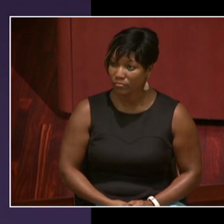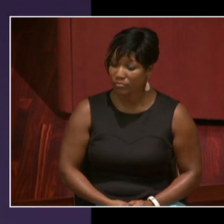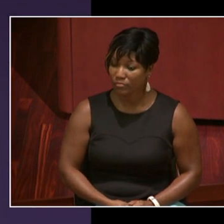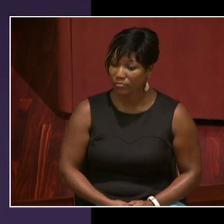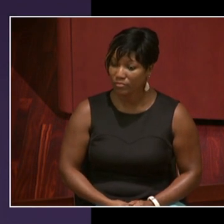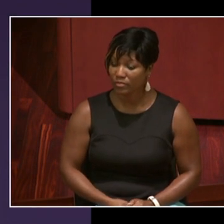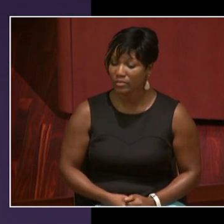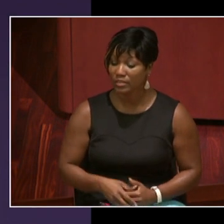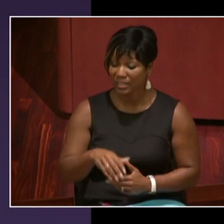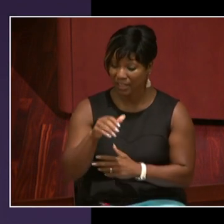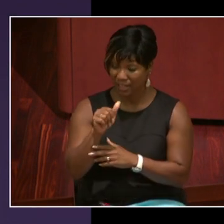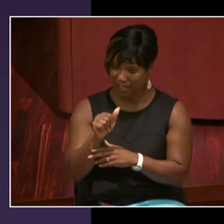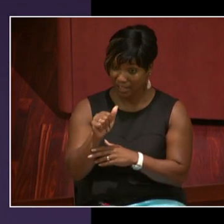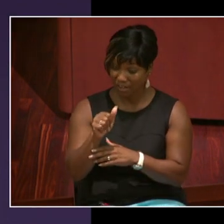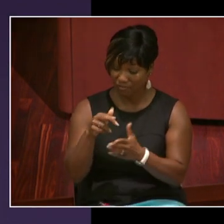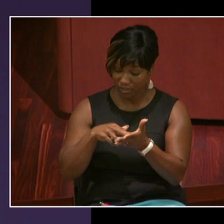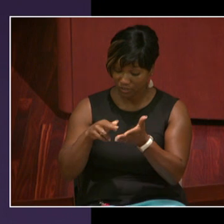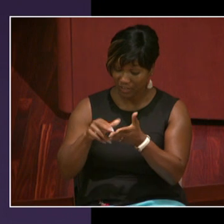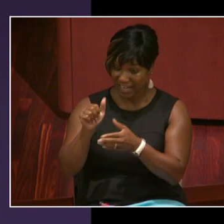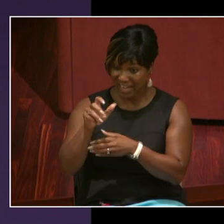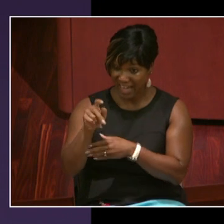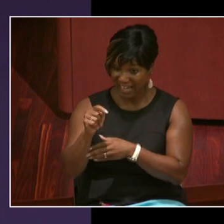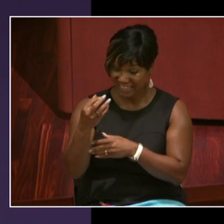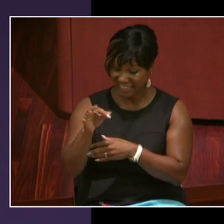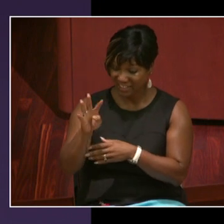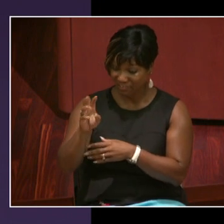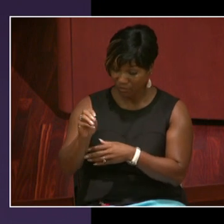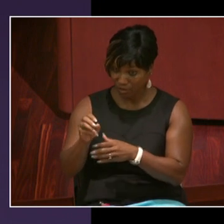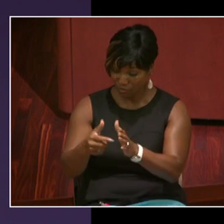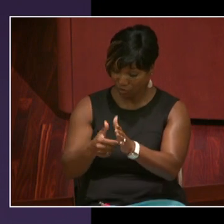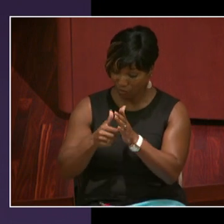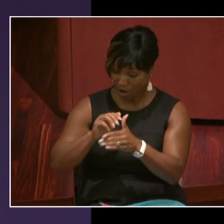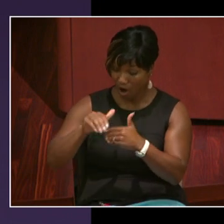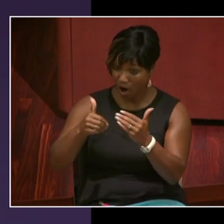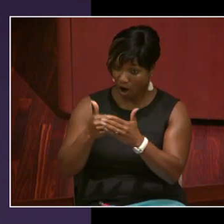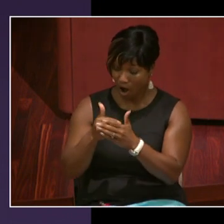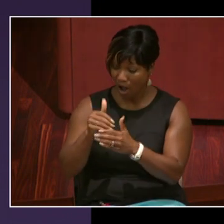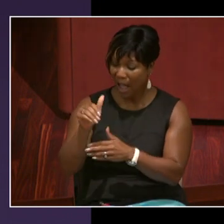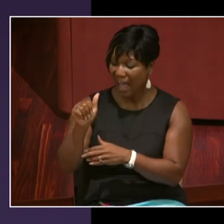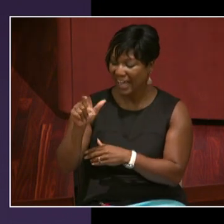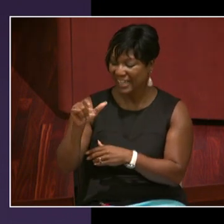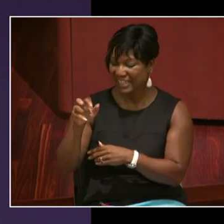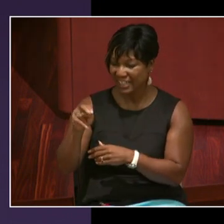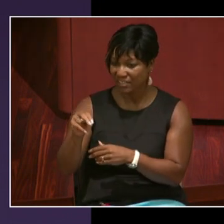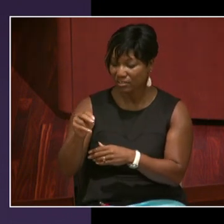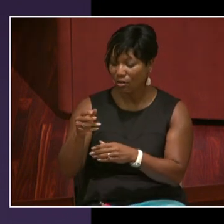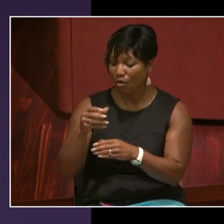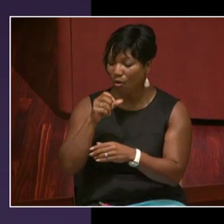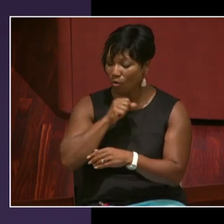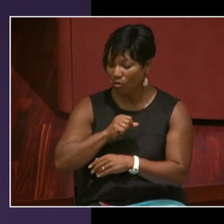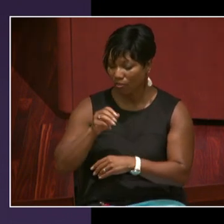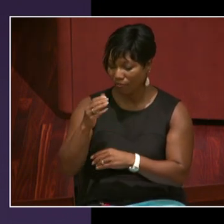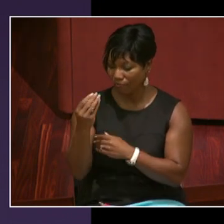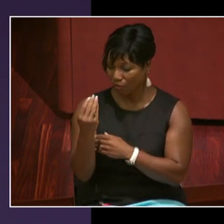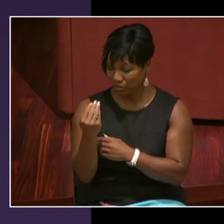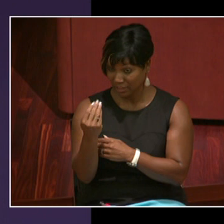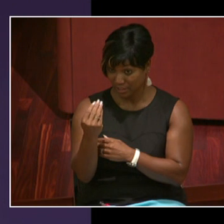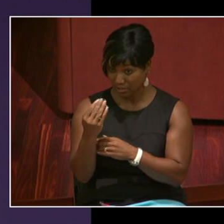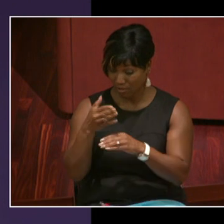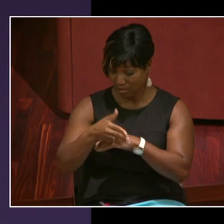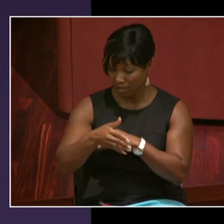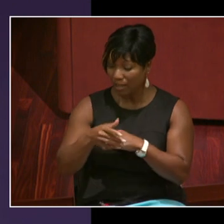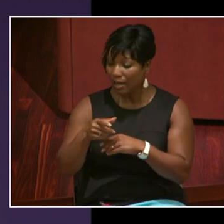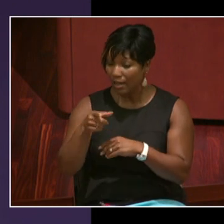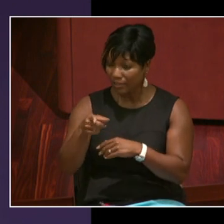The Alien Registration Act of 1940 required that all aliens over the age of 14 go to their local post office and register